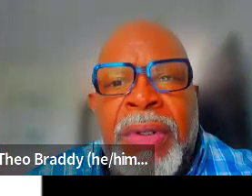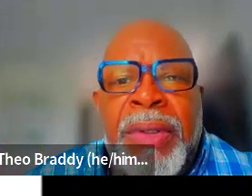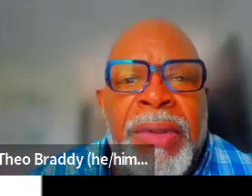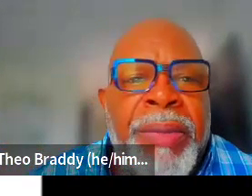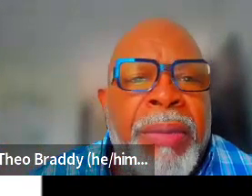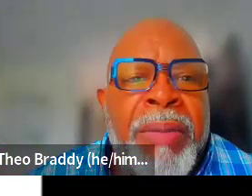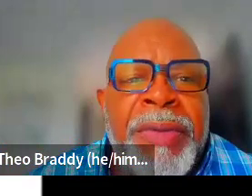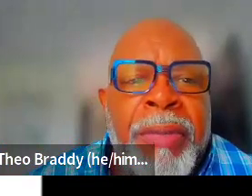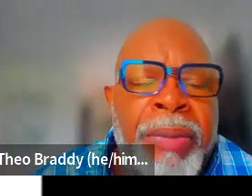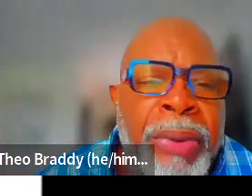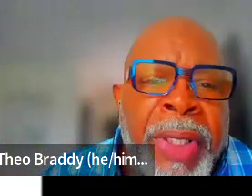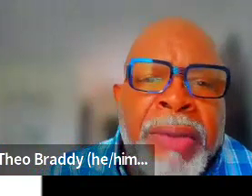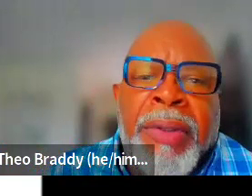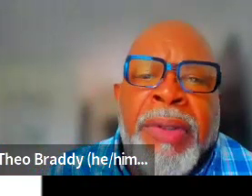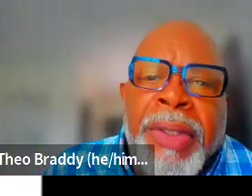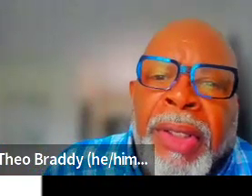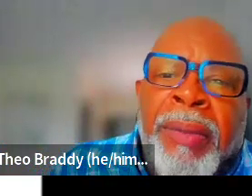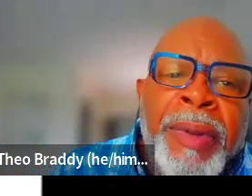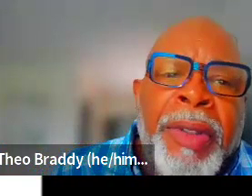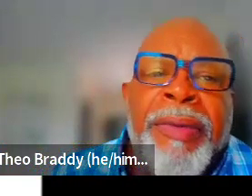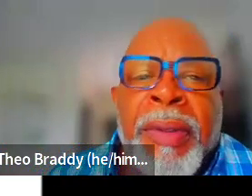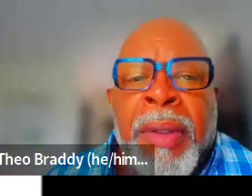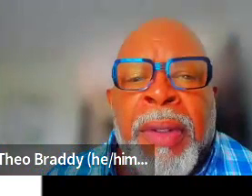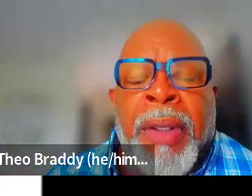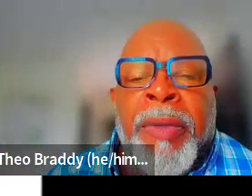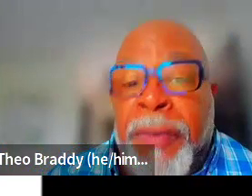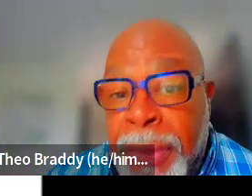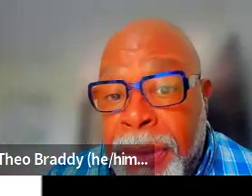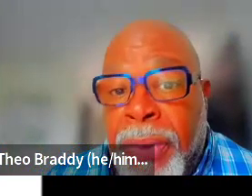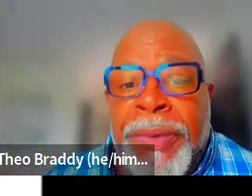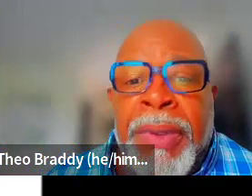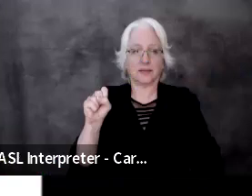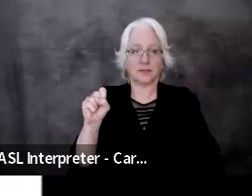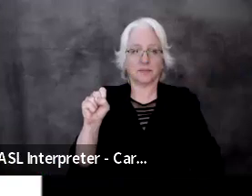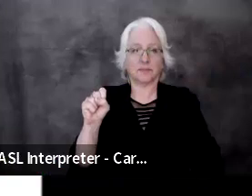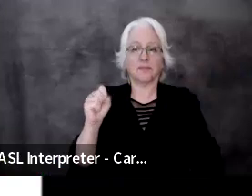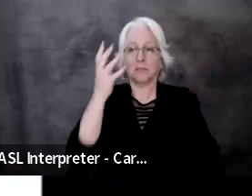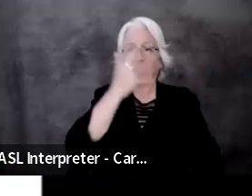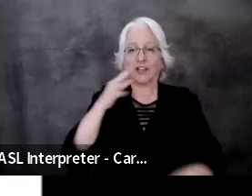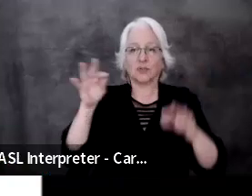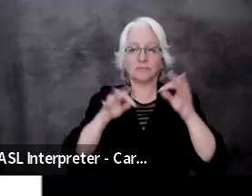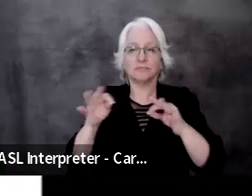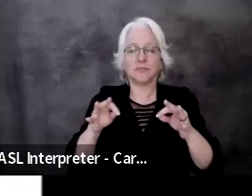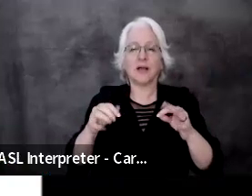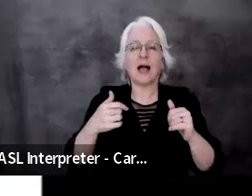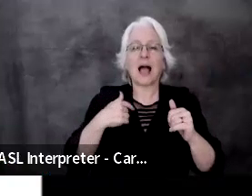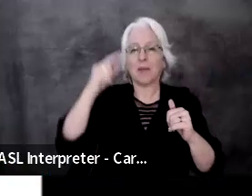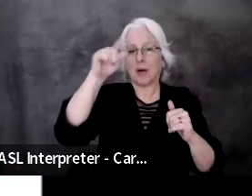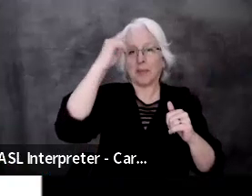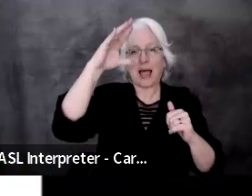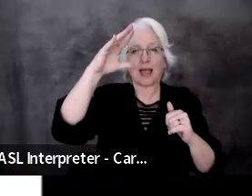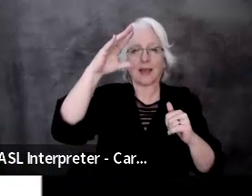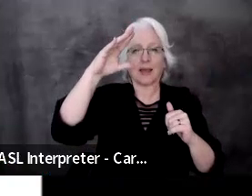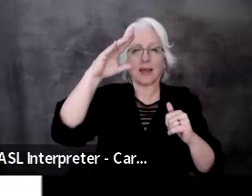I want to talk to you a little bit about myself. My pronouns are he, him, his. My visual description, and I'm a Black man, male,